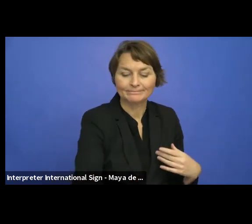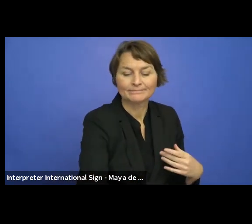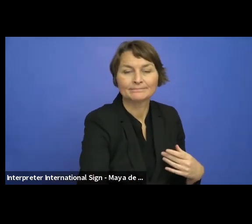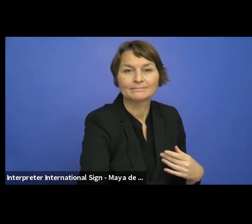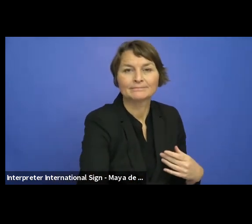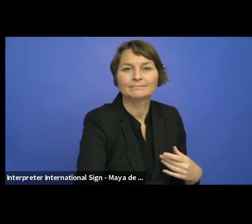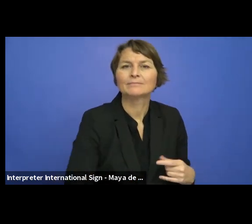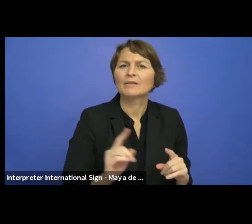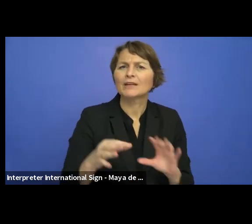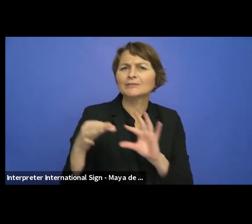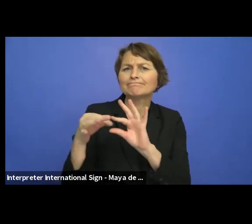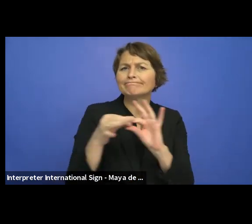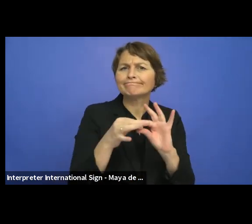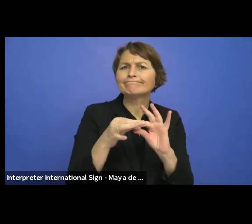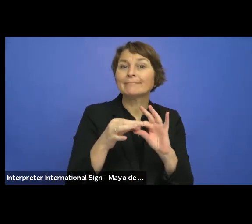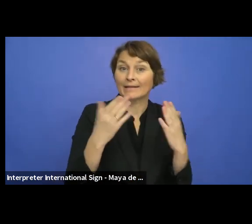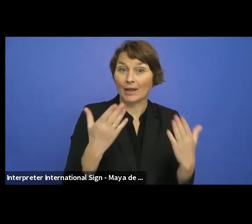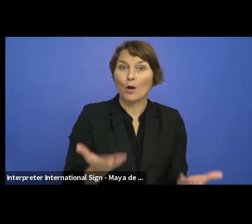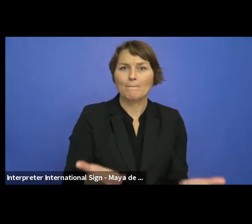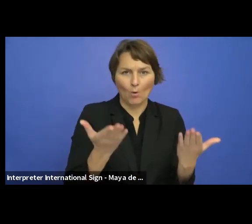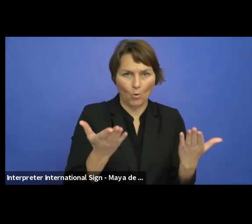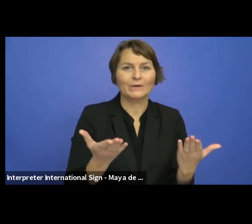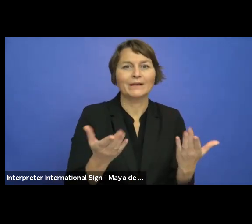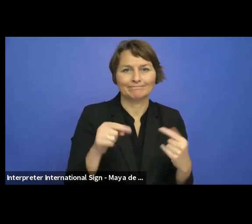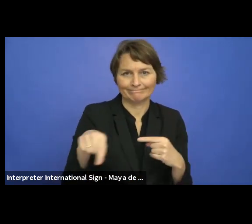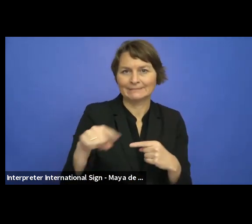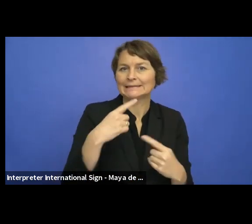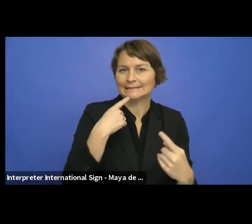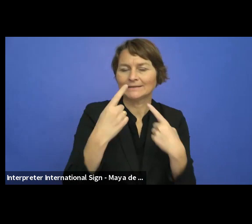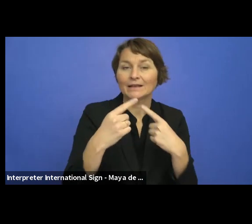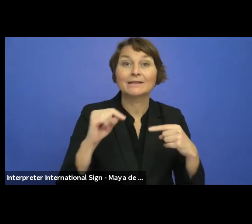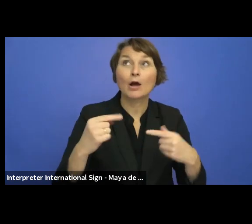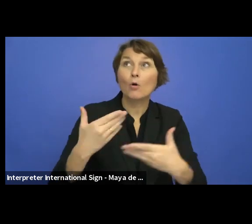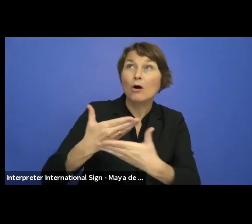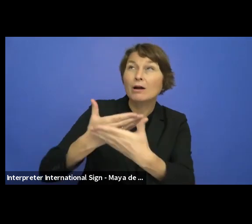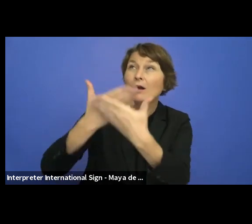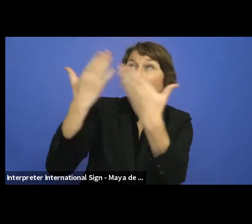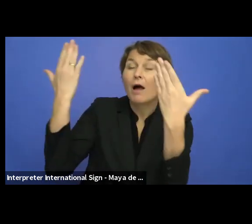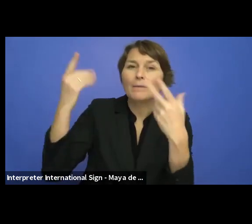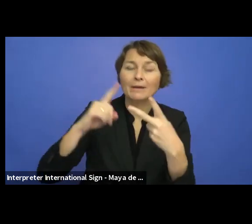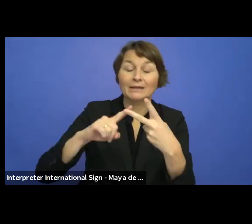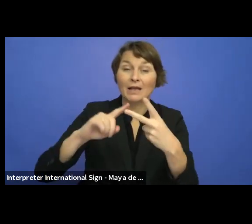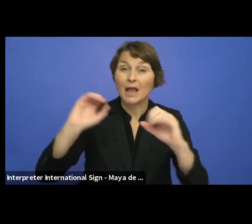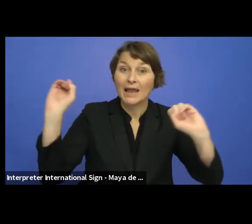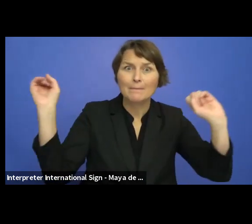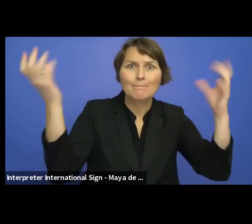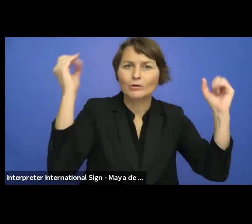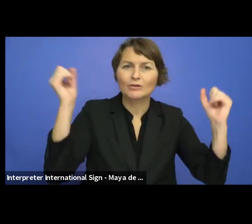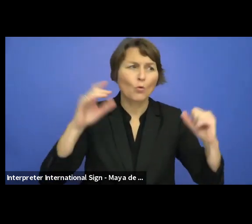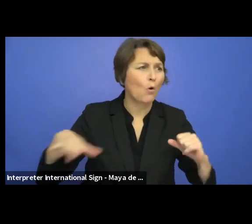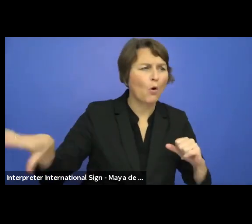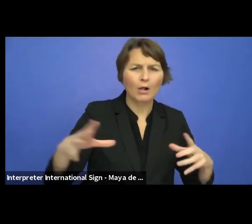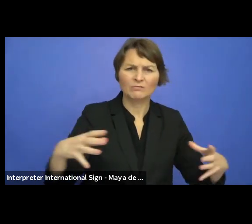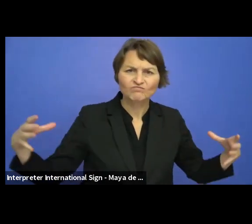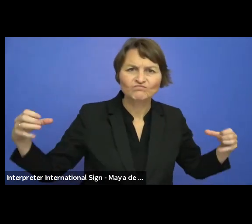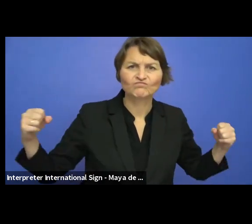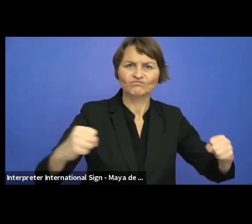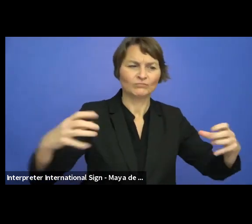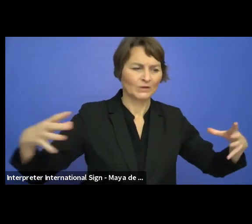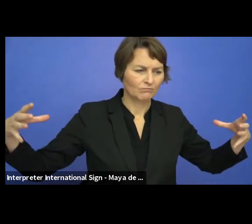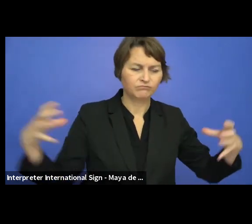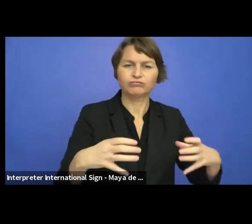heard about this morning, that the climate and ecological emergency needs all of us to work quickly, collaboratively,